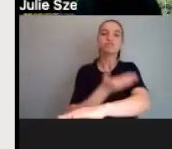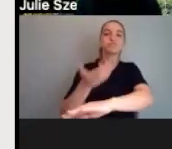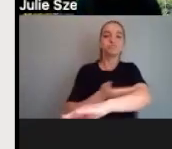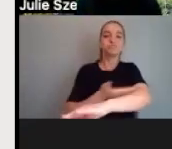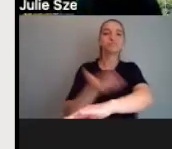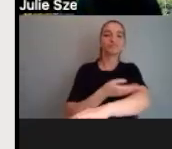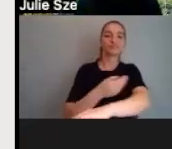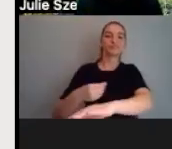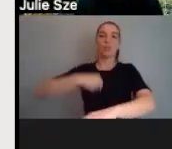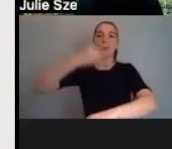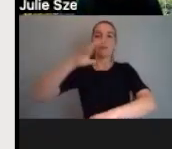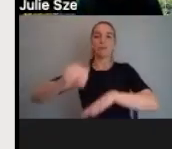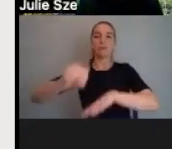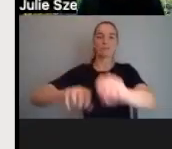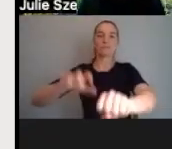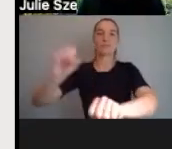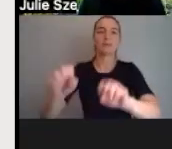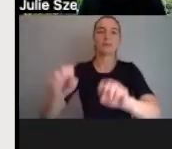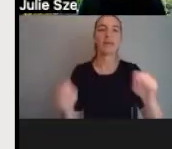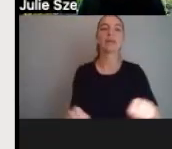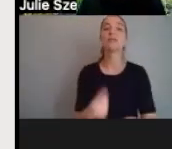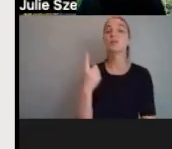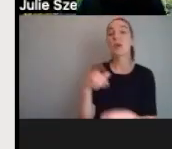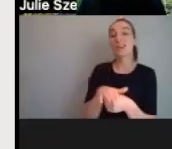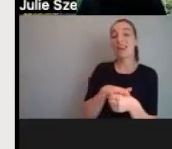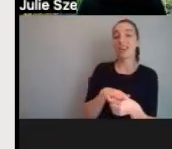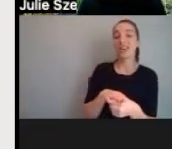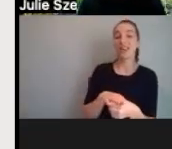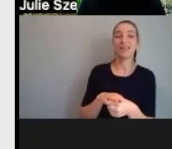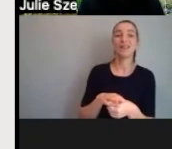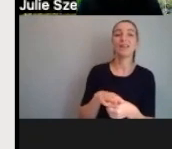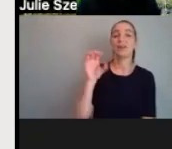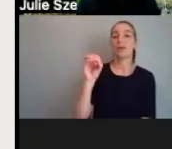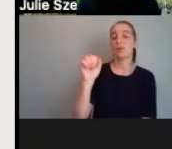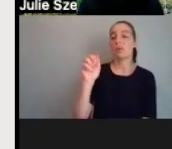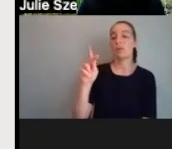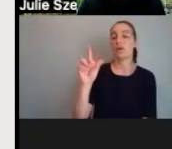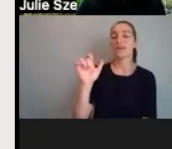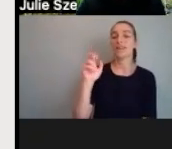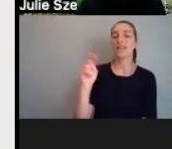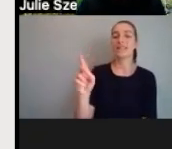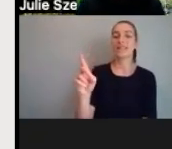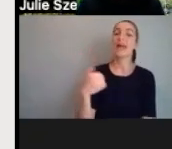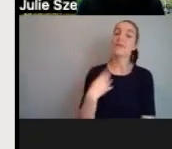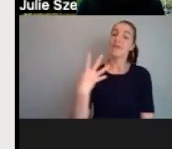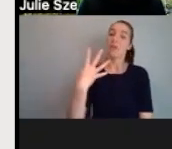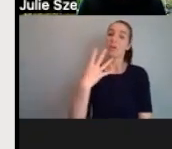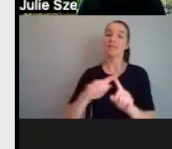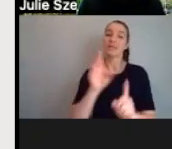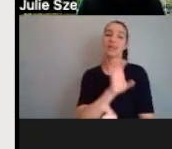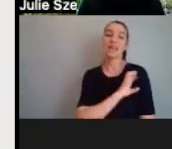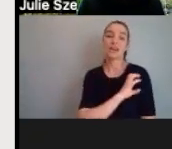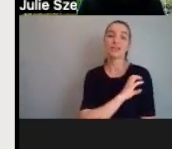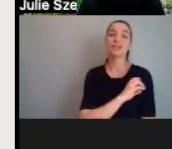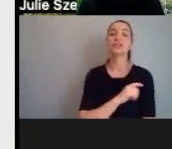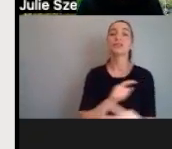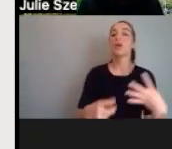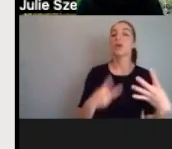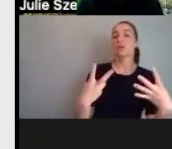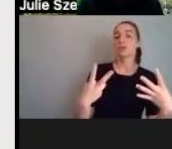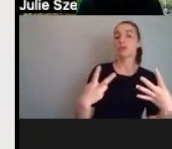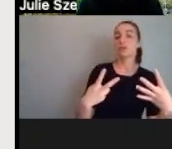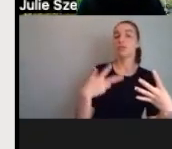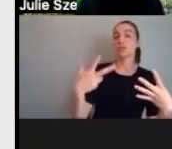which is very vulnerable to gentrification. And three of the four characters are black and Latin X. one of them is undocumented, um,